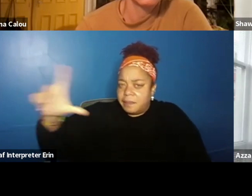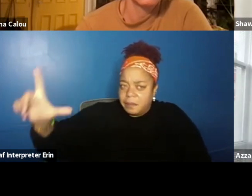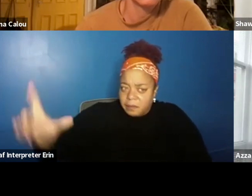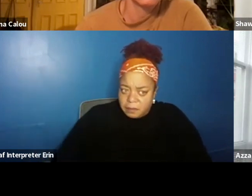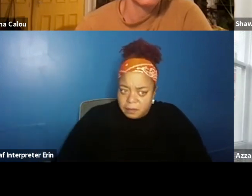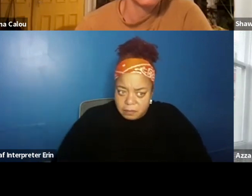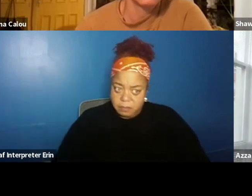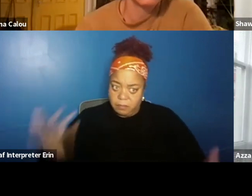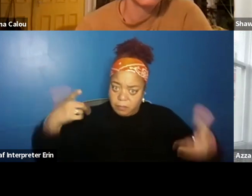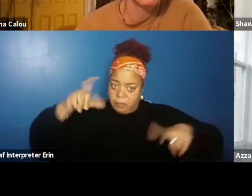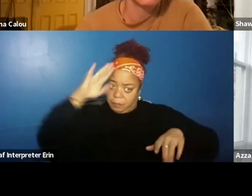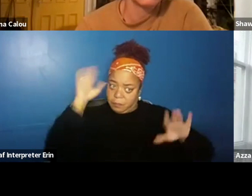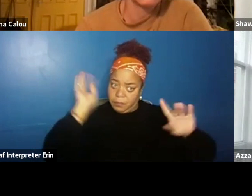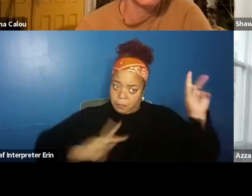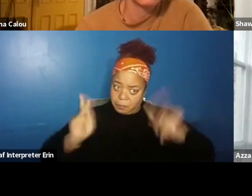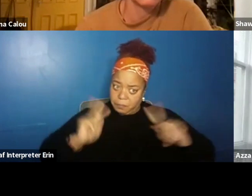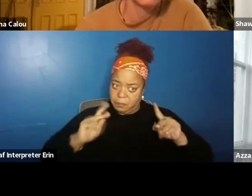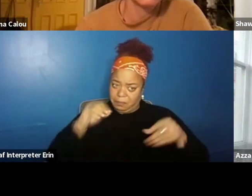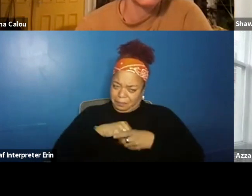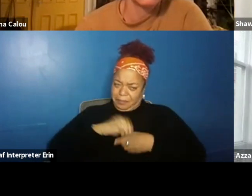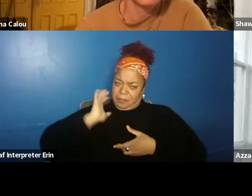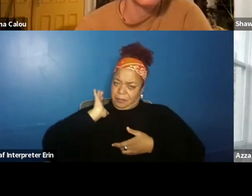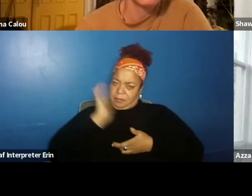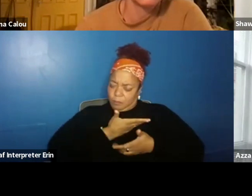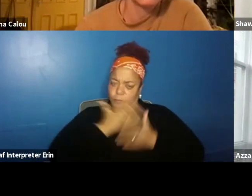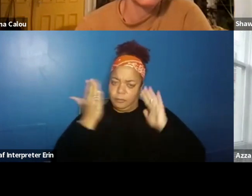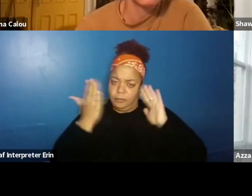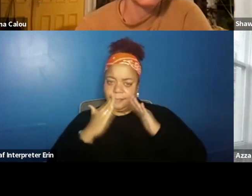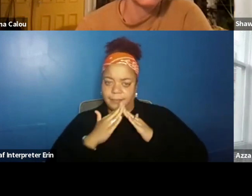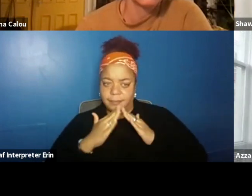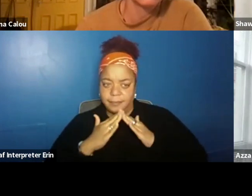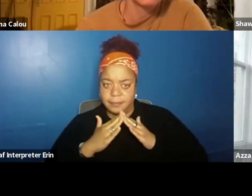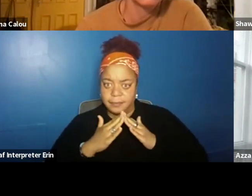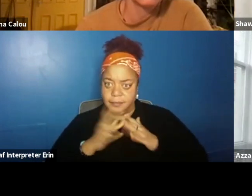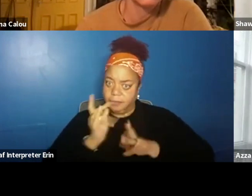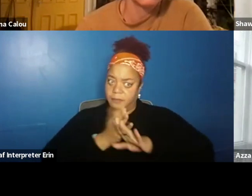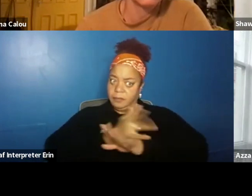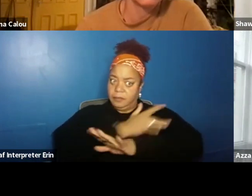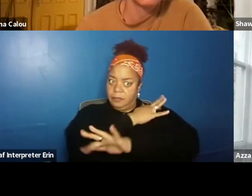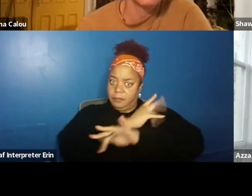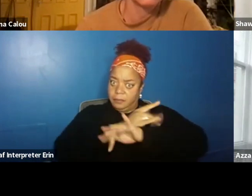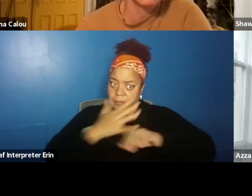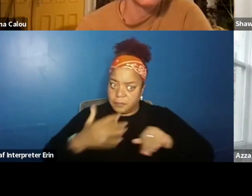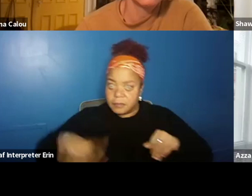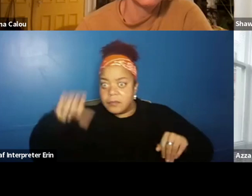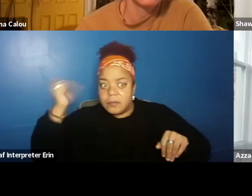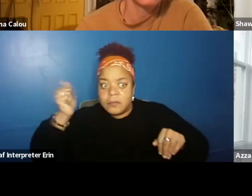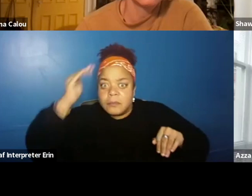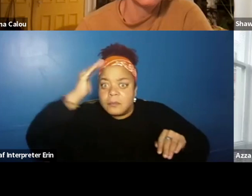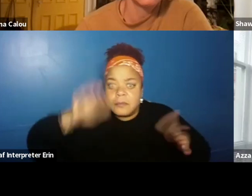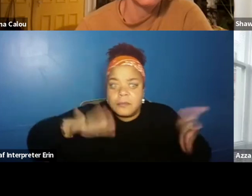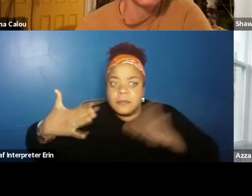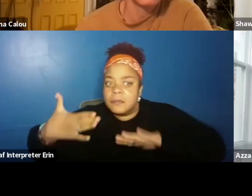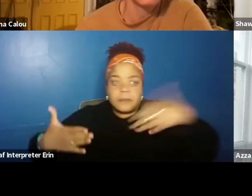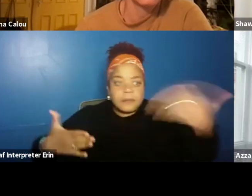Prior to that, we had several other deaths that were also connected to calls to 911, calls to